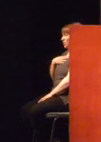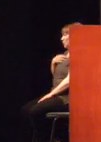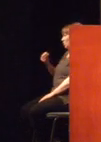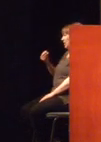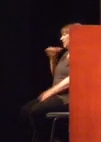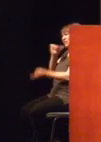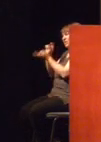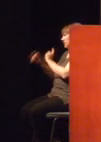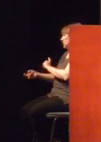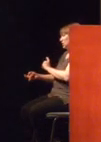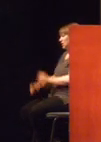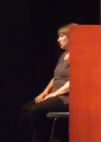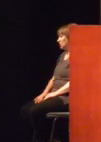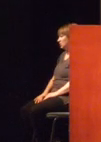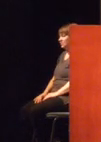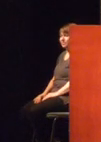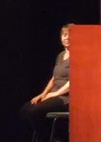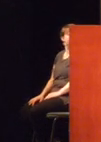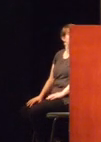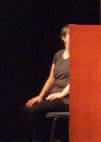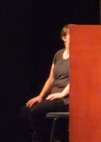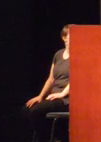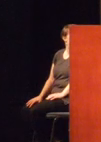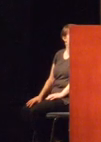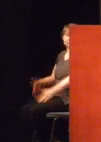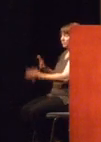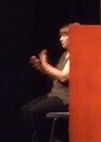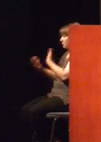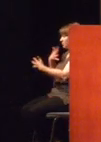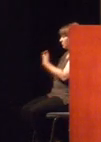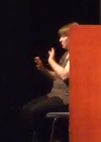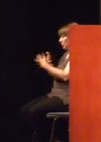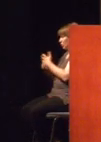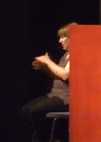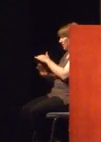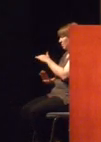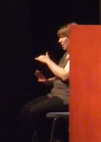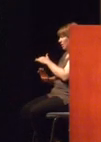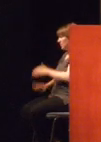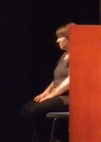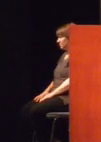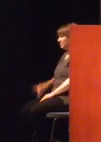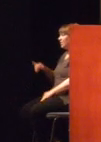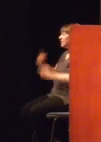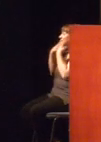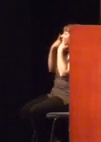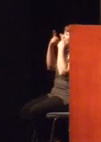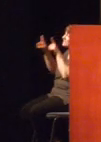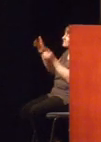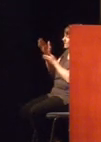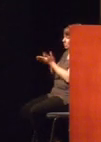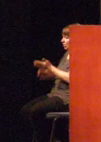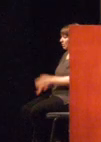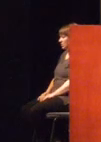is not changing much as we move forward. The gray band at the bottom is the success portion.